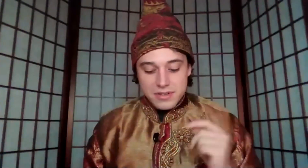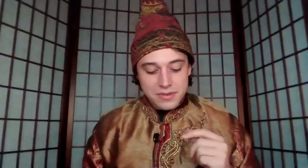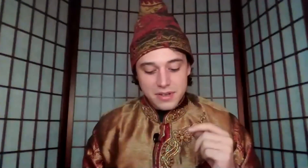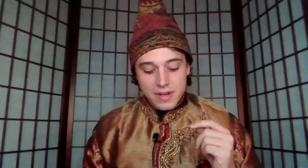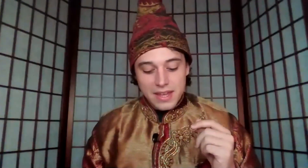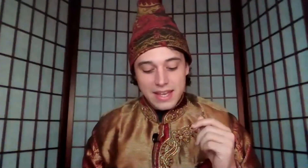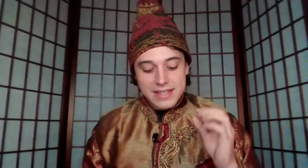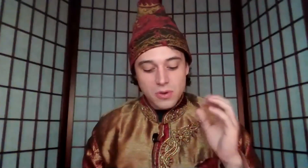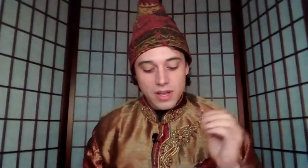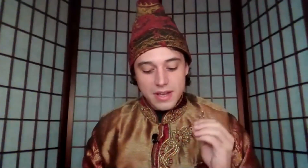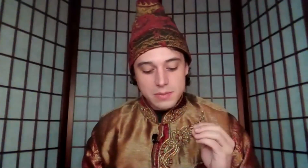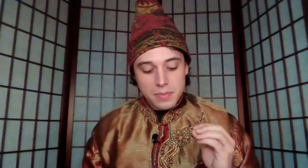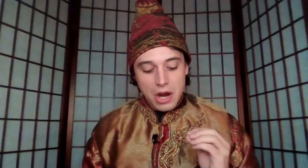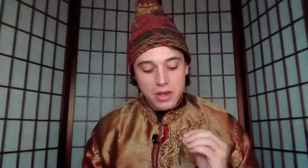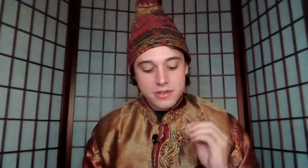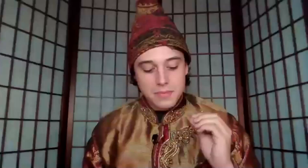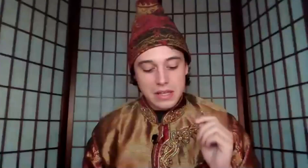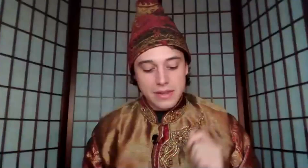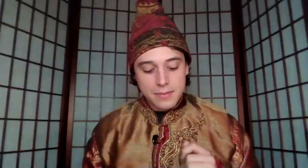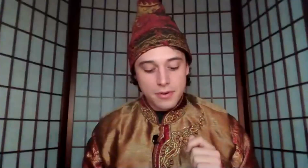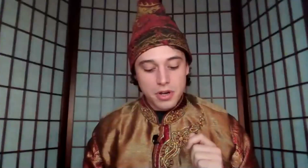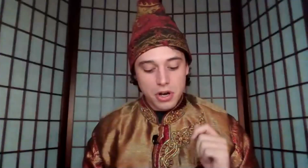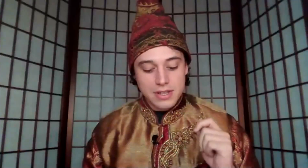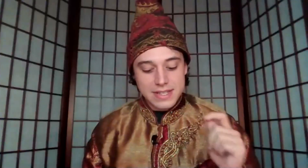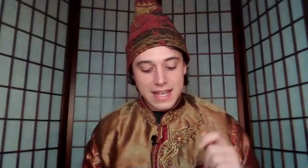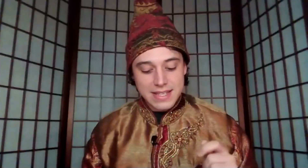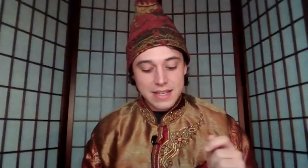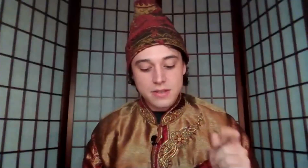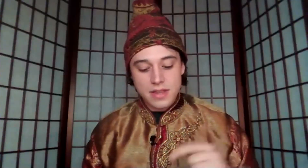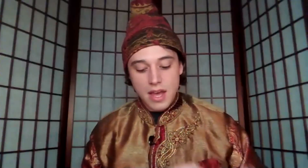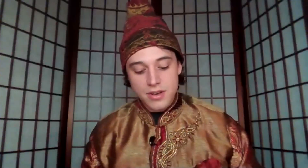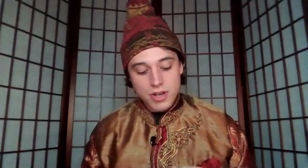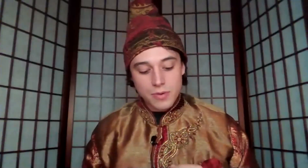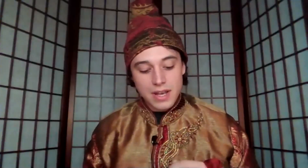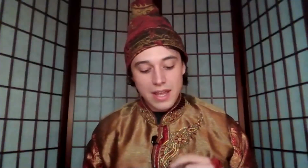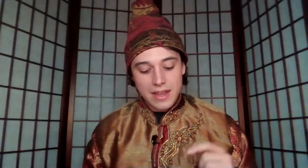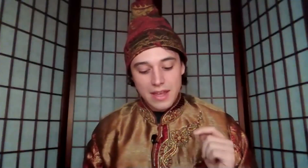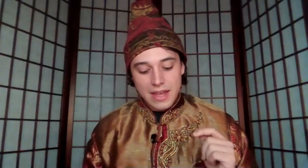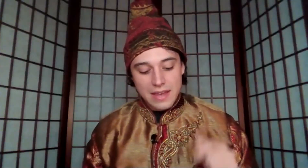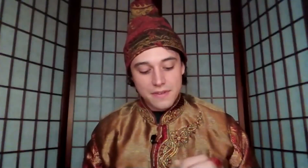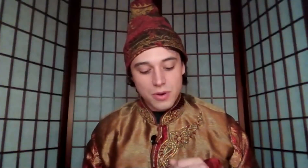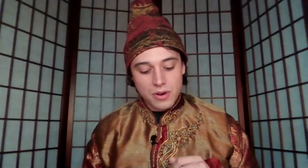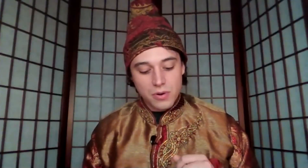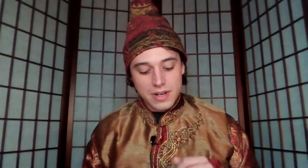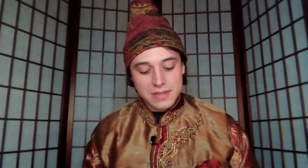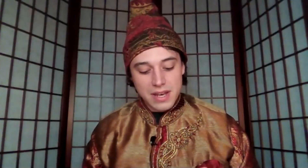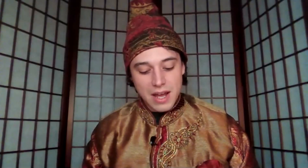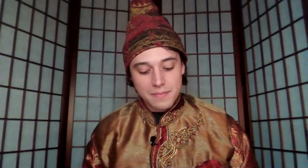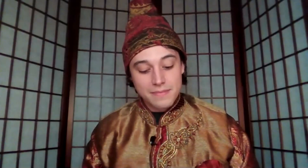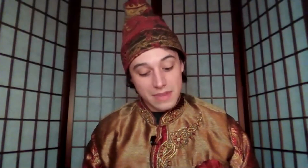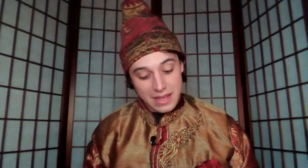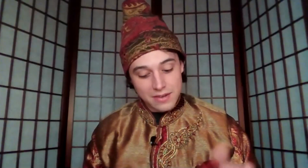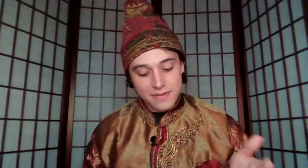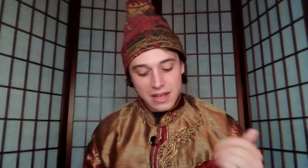I'm just going to read a quick thing. It says, Oya is preparing you to make a leap from your current state into the unknown. Even though your coordinates may